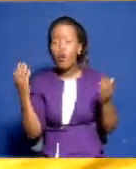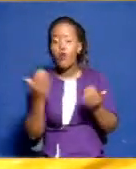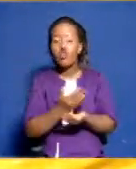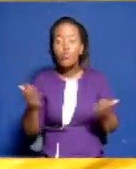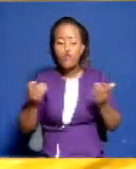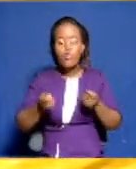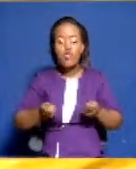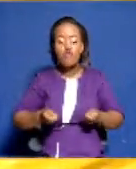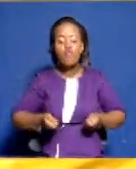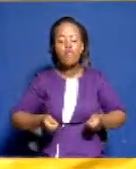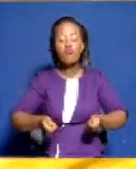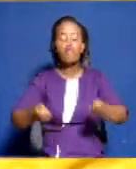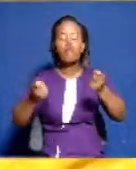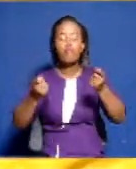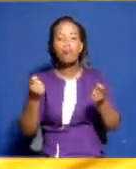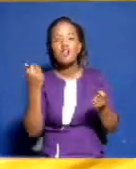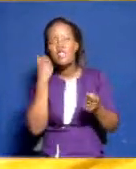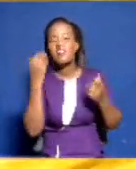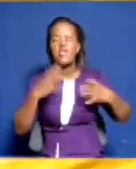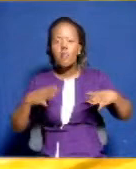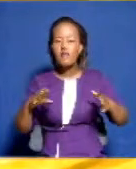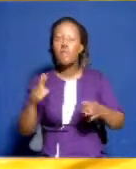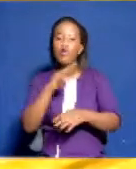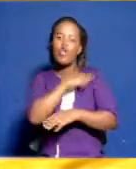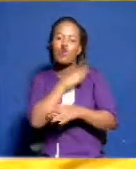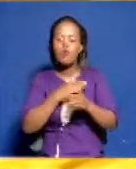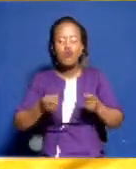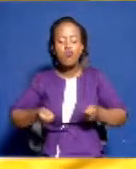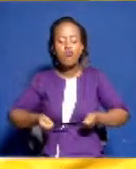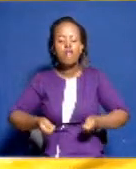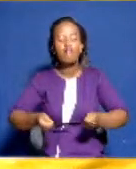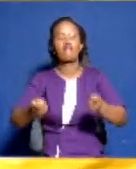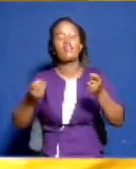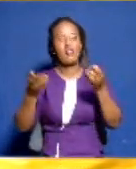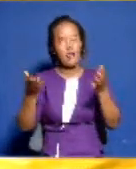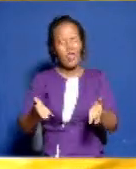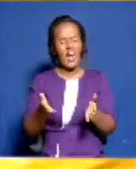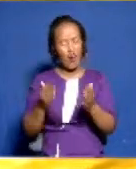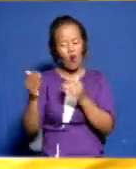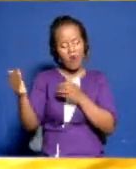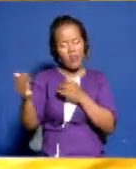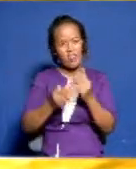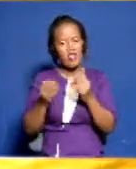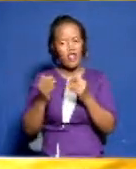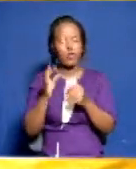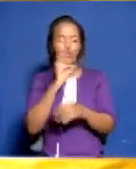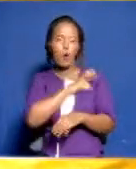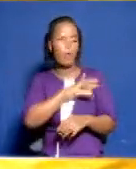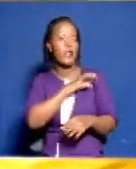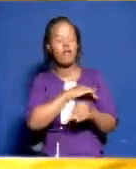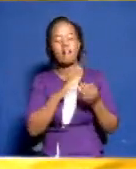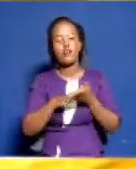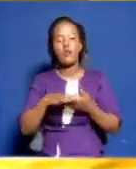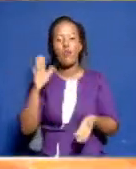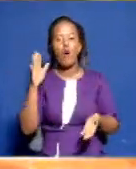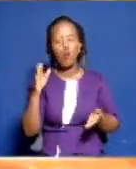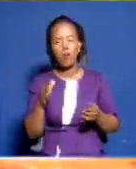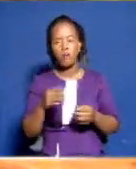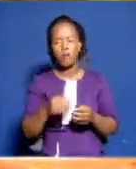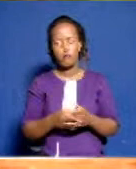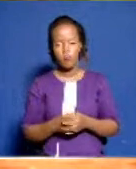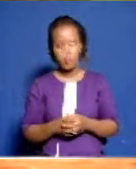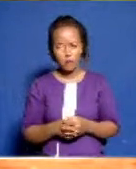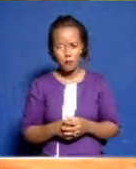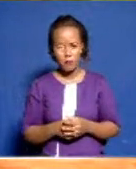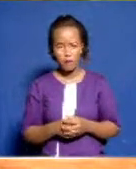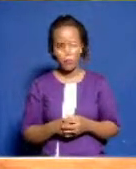wheelbarrow, wagonjwa na wheelbarrow, na sasa tunaona sasa tuko karibu kupata nini. Maram. This